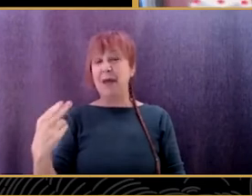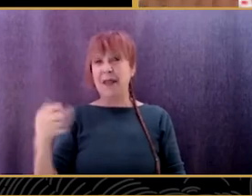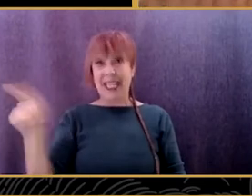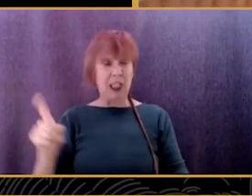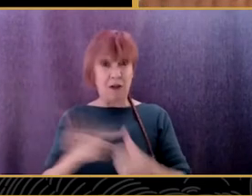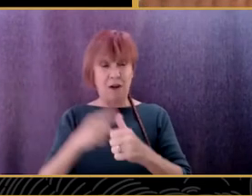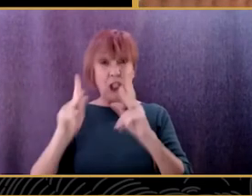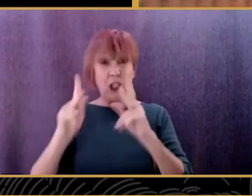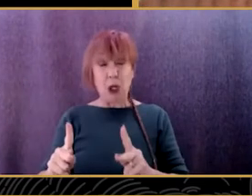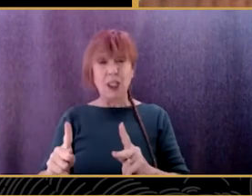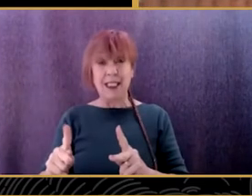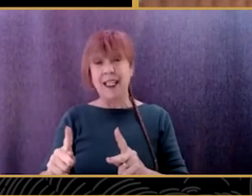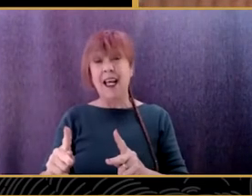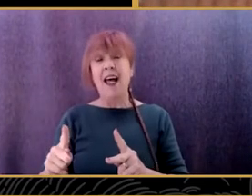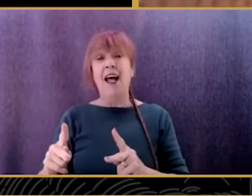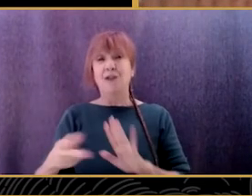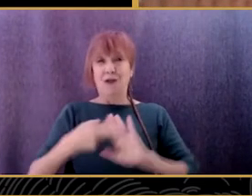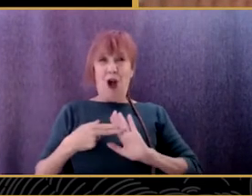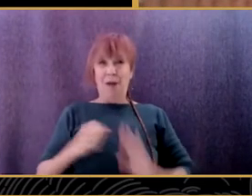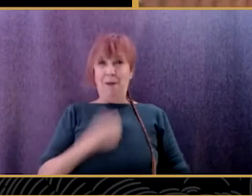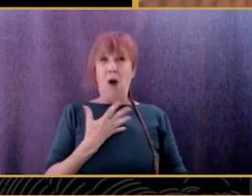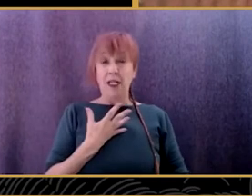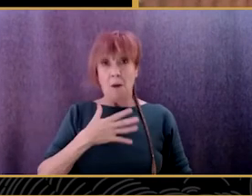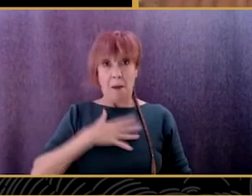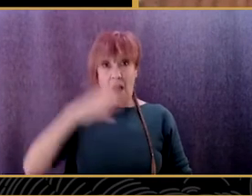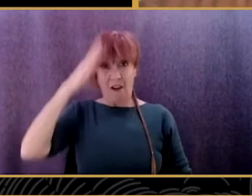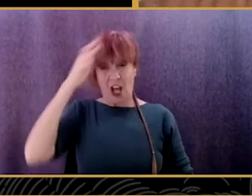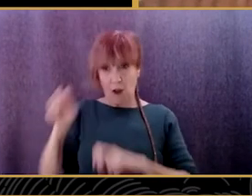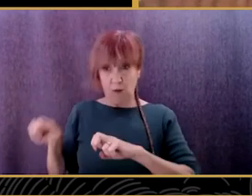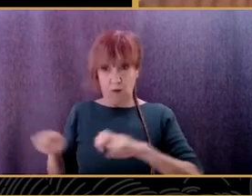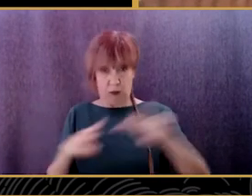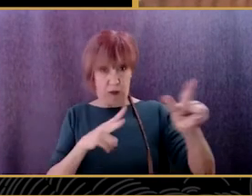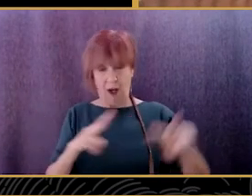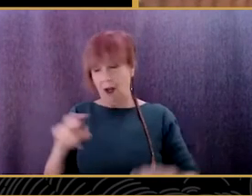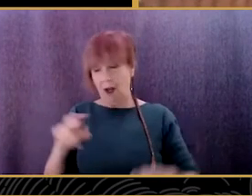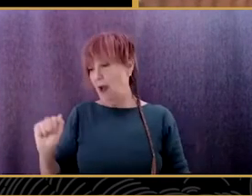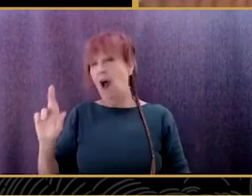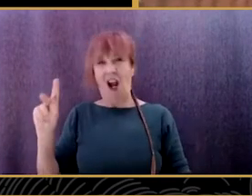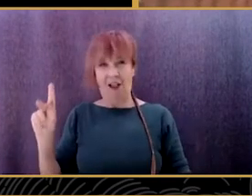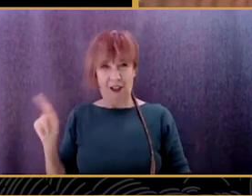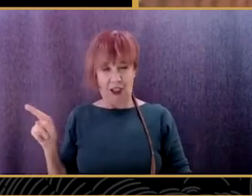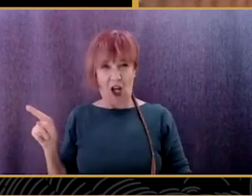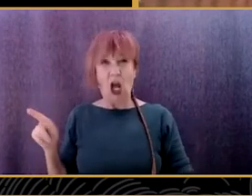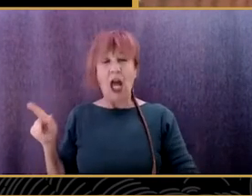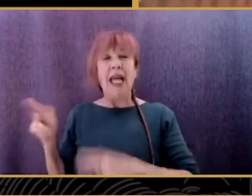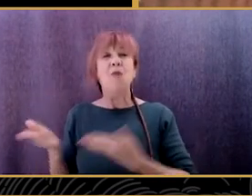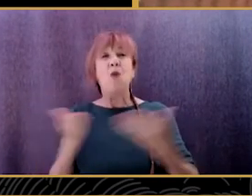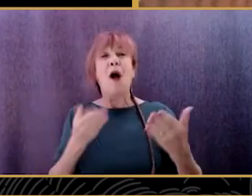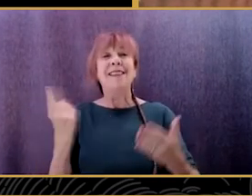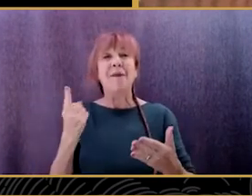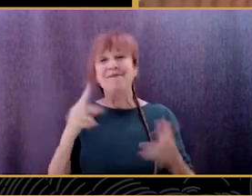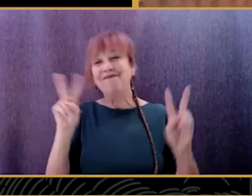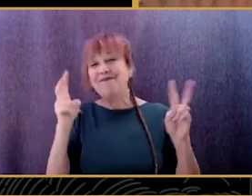poet. When my father migrated to Chicago from Arkansas, he brought with him something I like to call the blues of the back